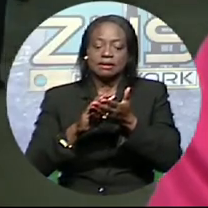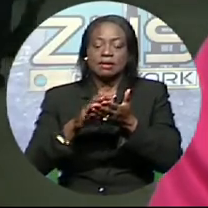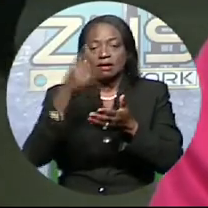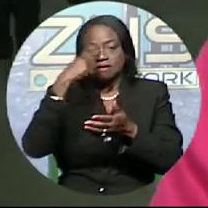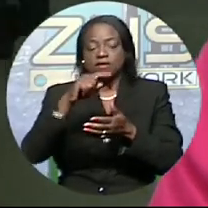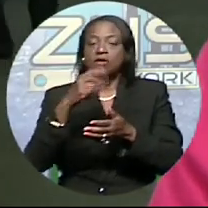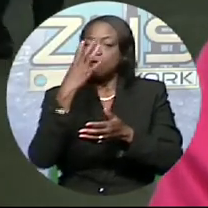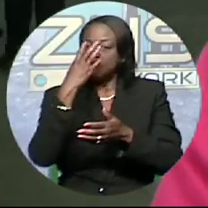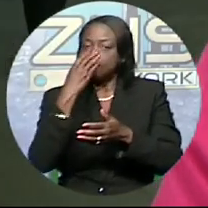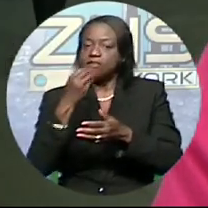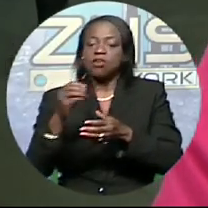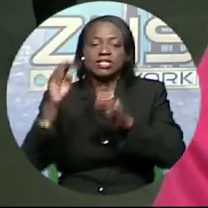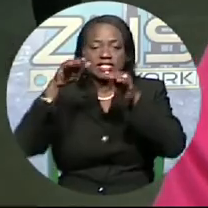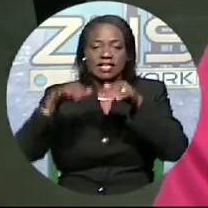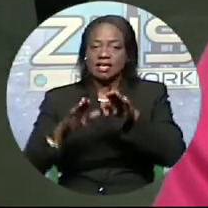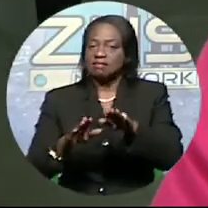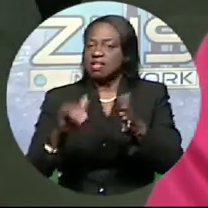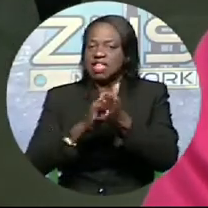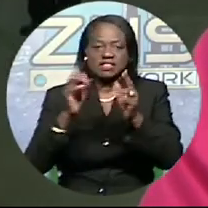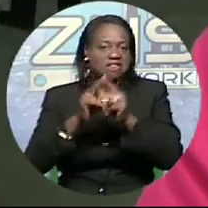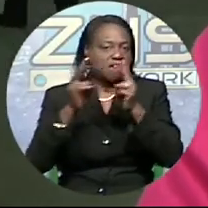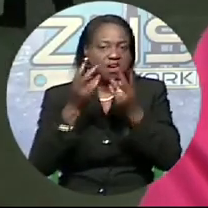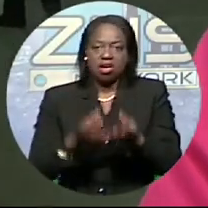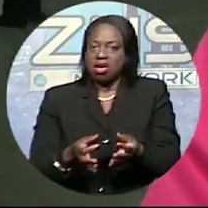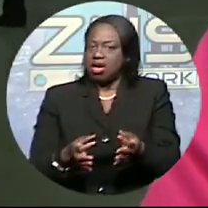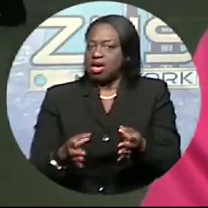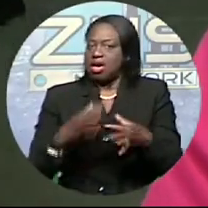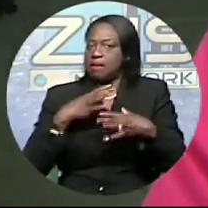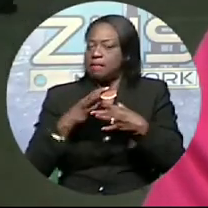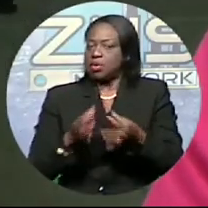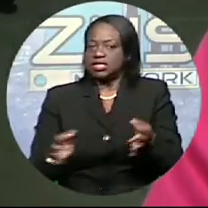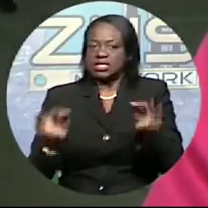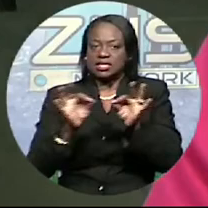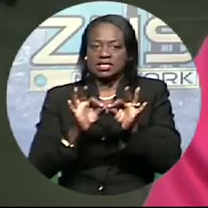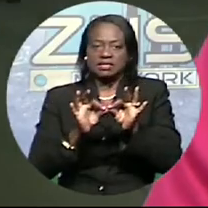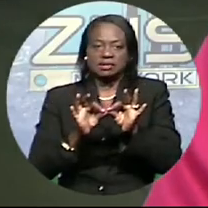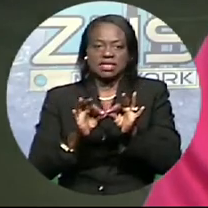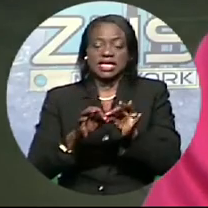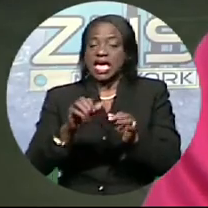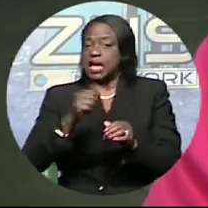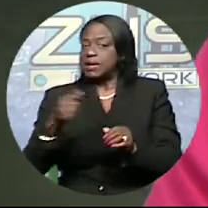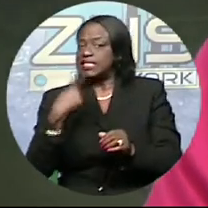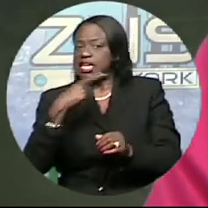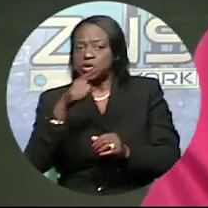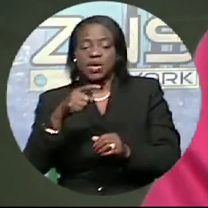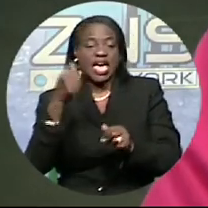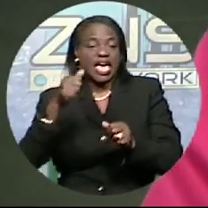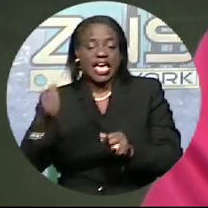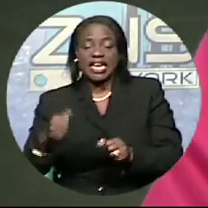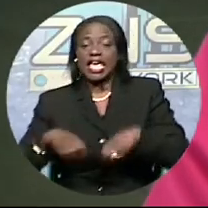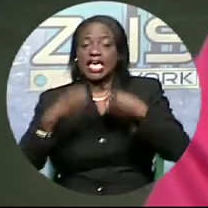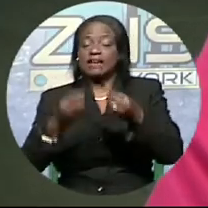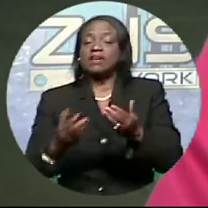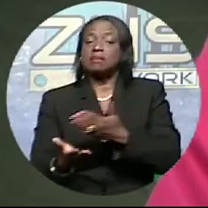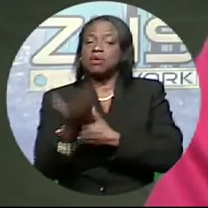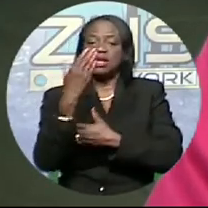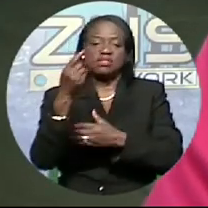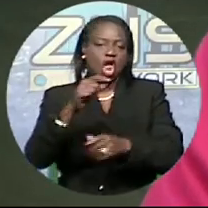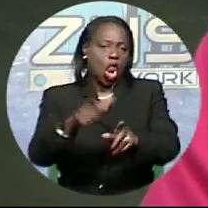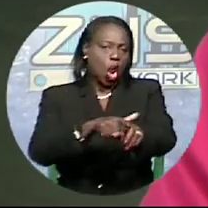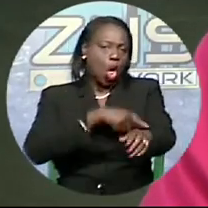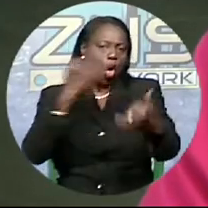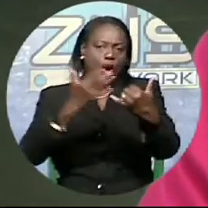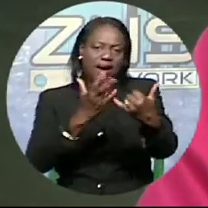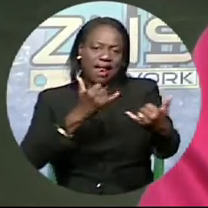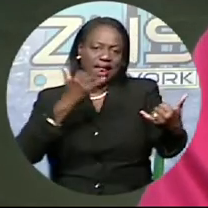for Fox Hill. That is extremely important, because anyone could tell you on any given morning the lines that